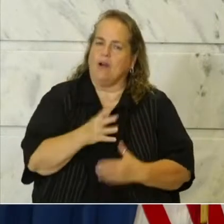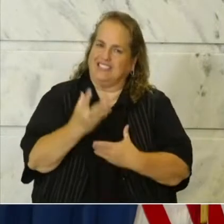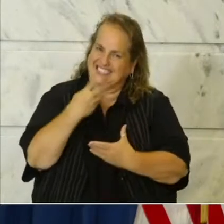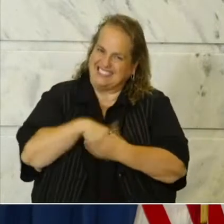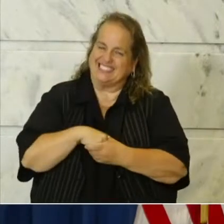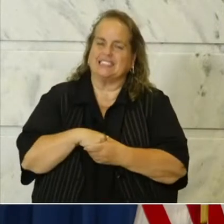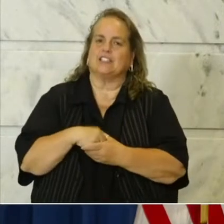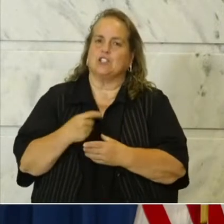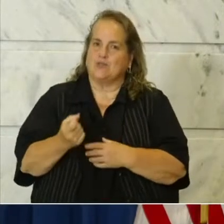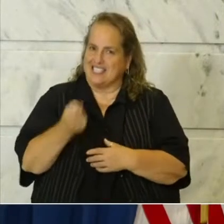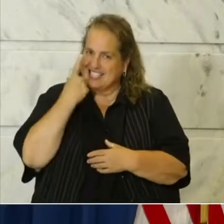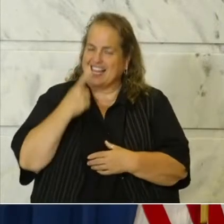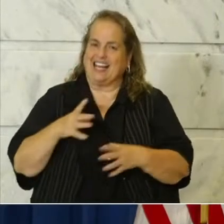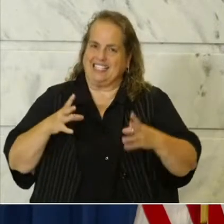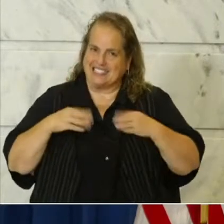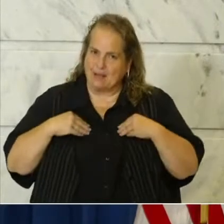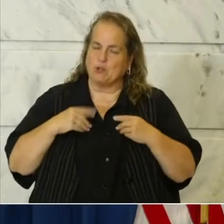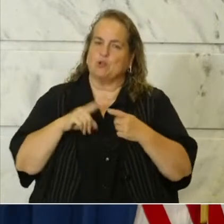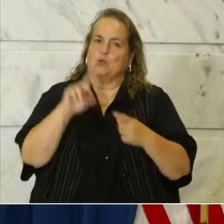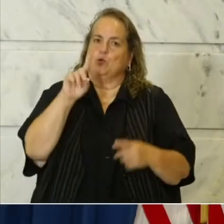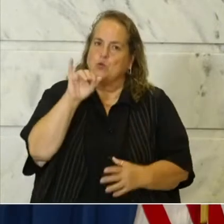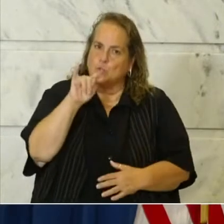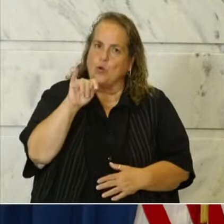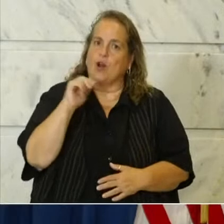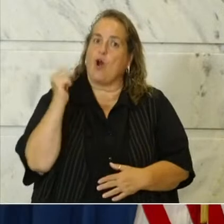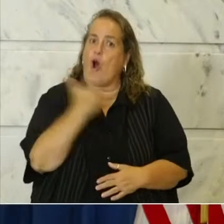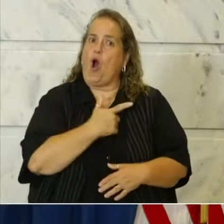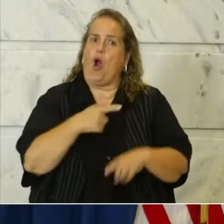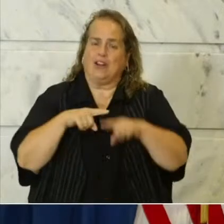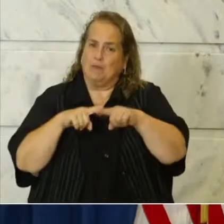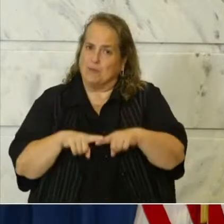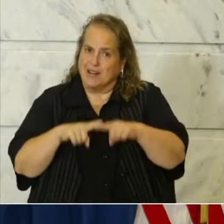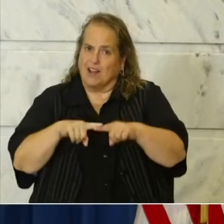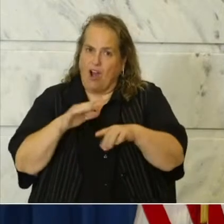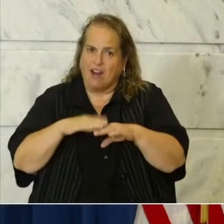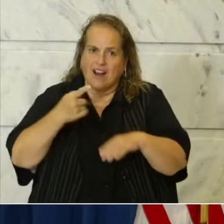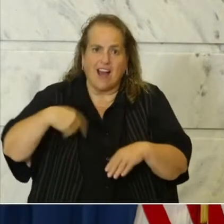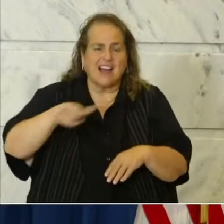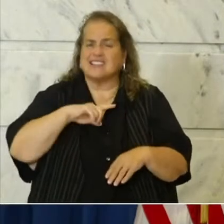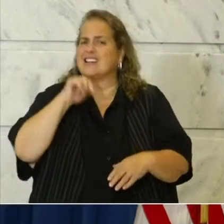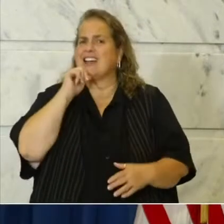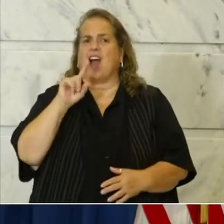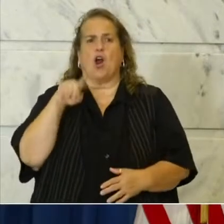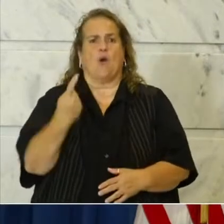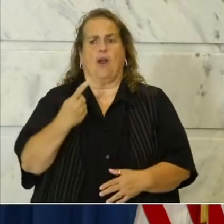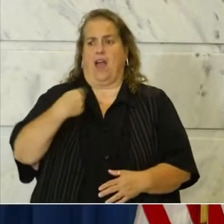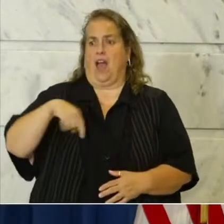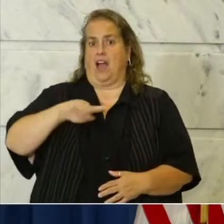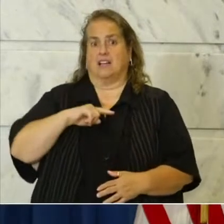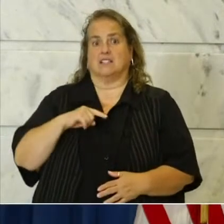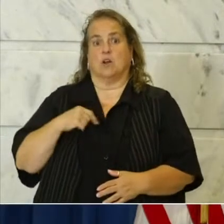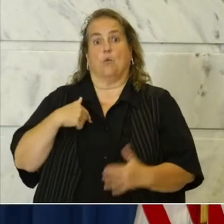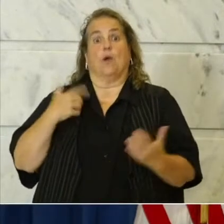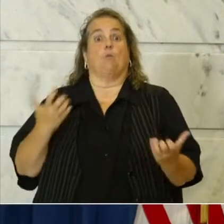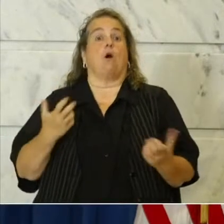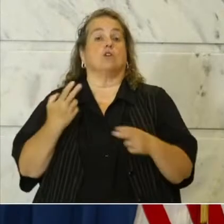Remember, everybody else is counting on us. This isn't just us getting in a car determining if we want to wear a